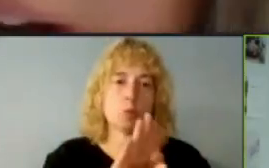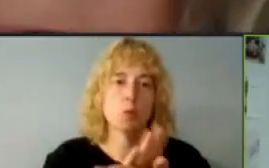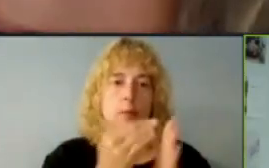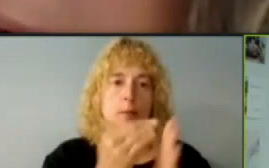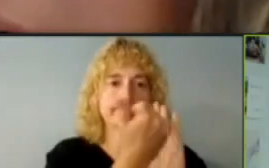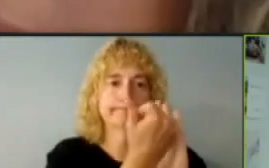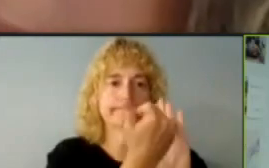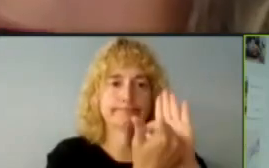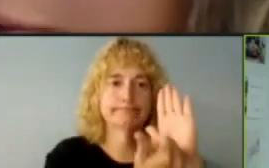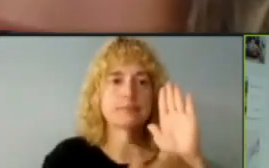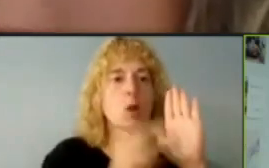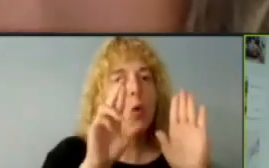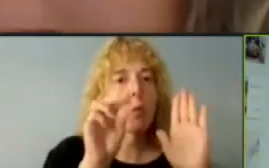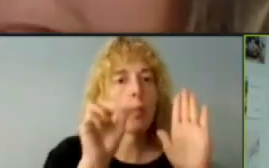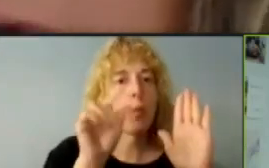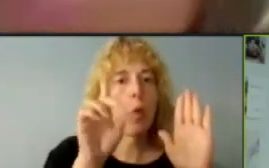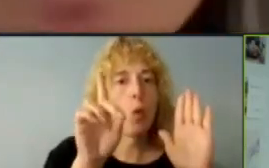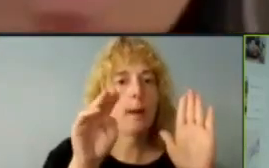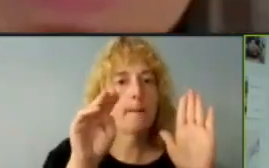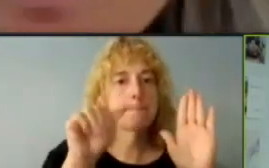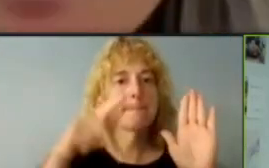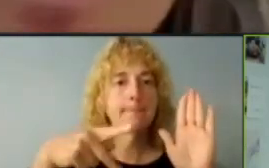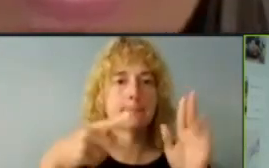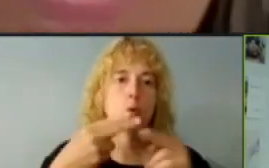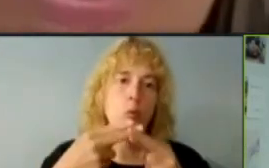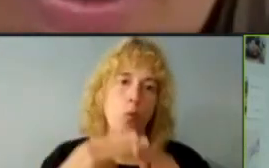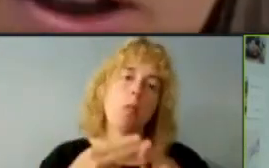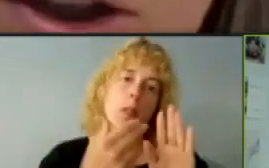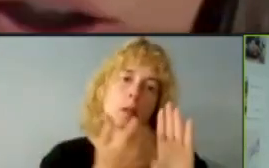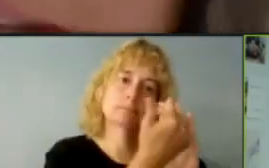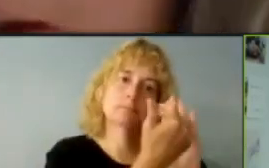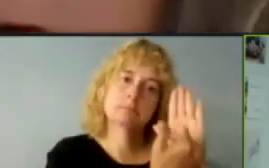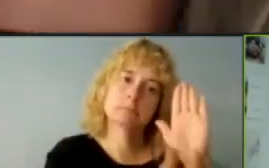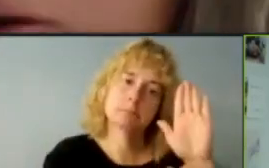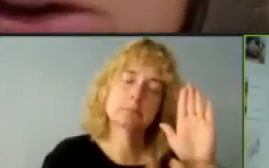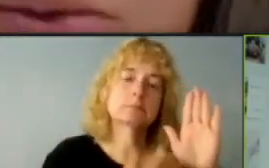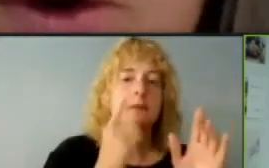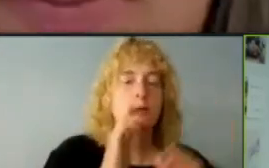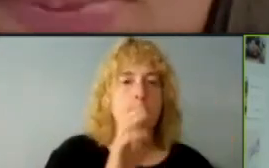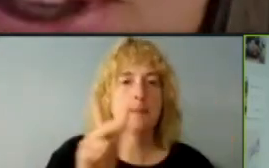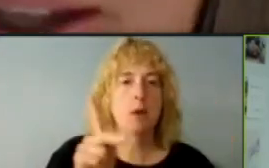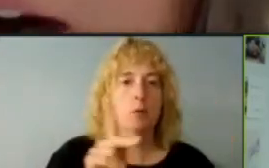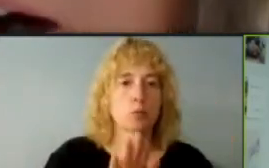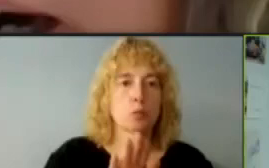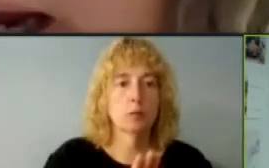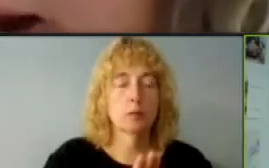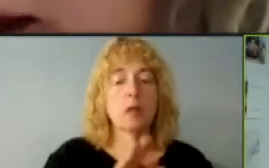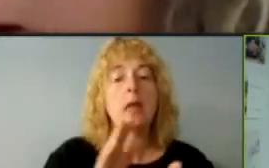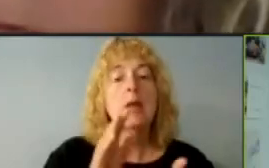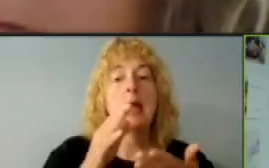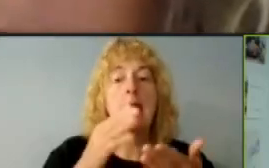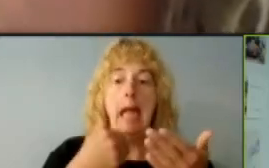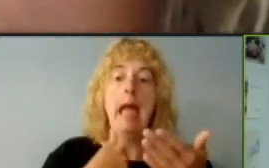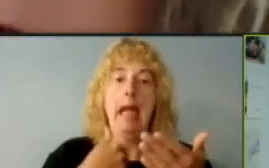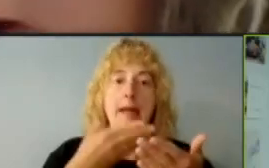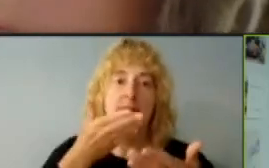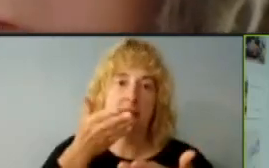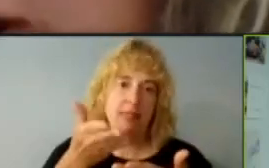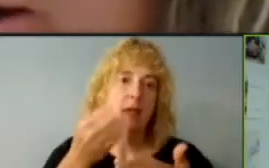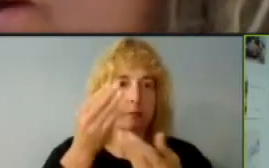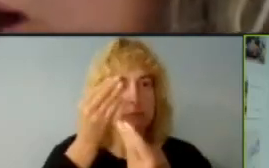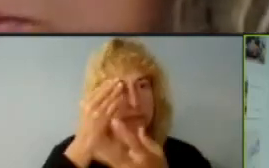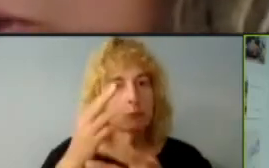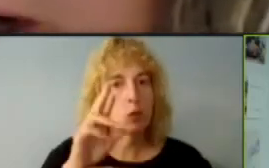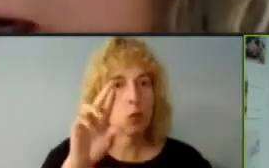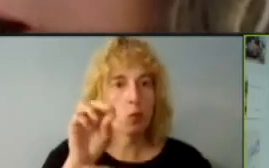So there's a couple of, so this is a quick, just because the roadmap is there. Where can